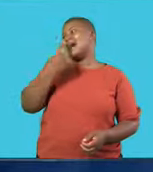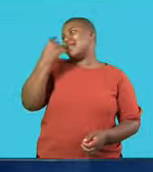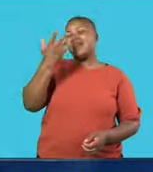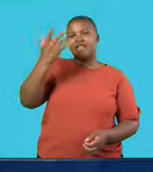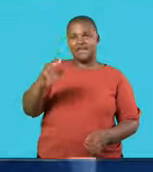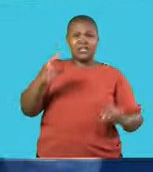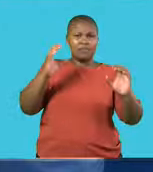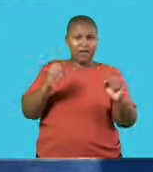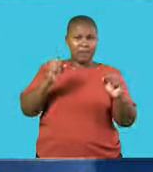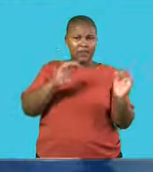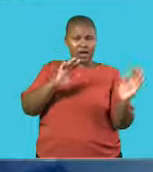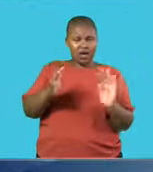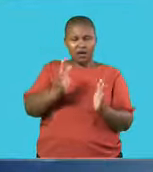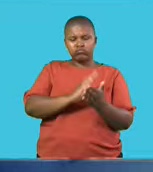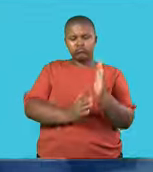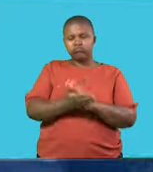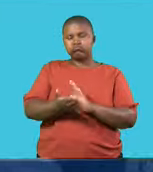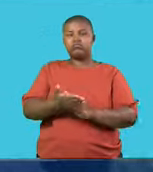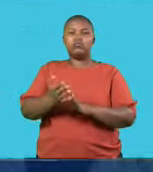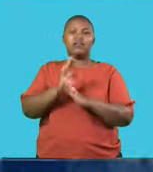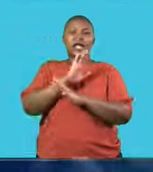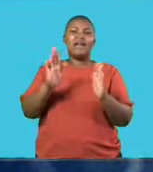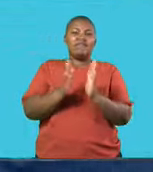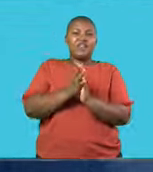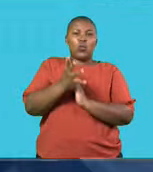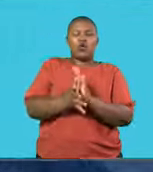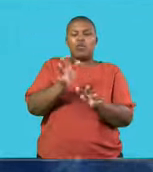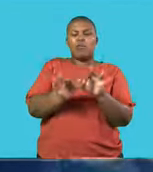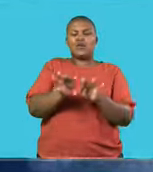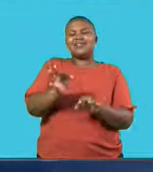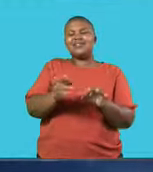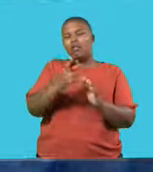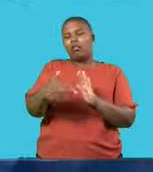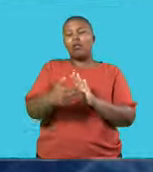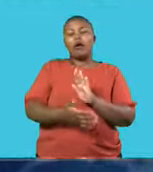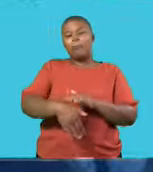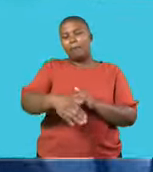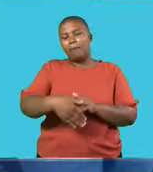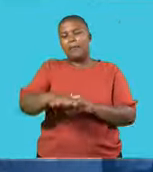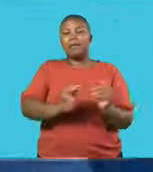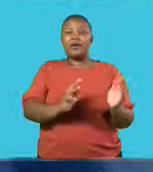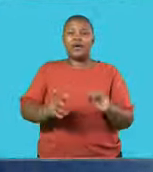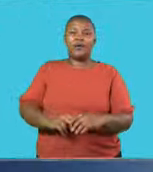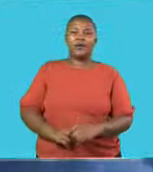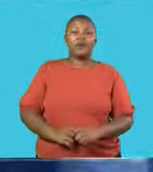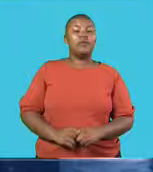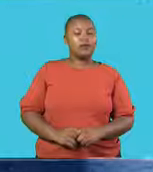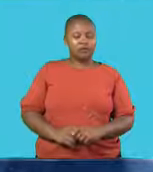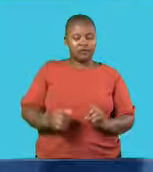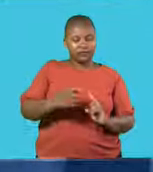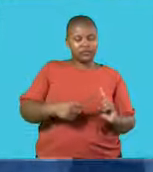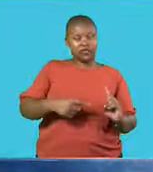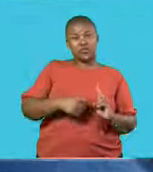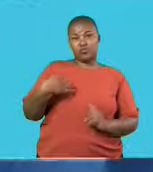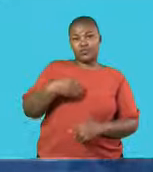le maemo a haifapeng la sepolitiki e sitana le ho rala bokamoso ho tsweleng pele. Puong ya hae Zuma o